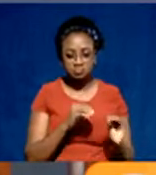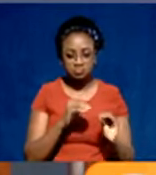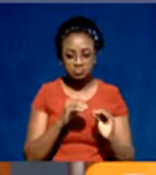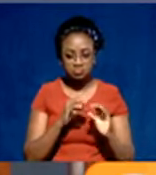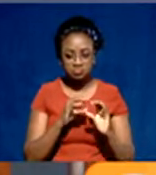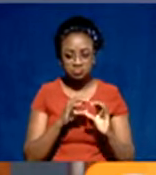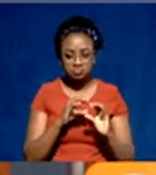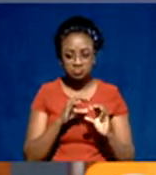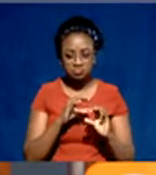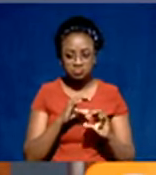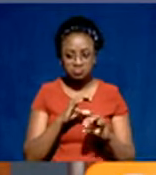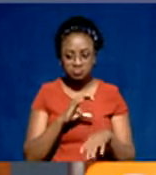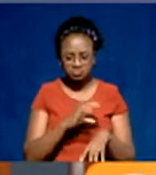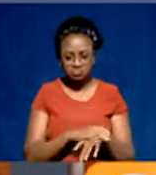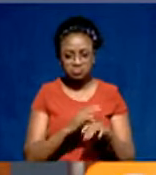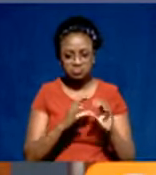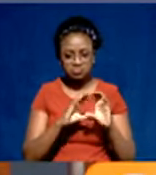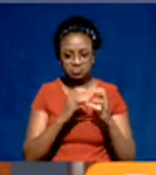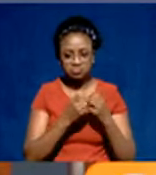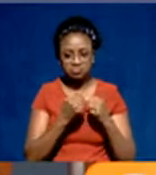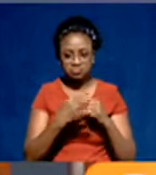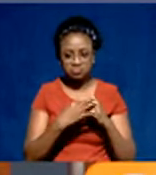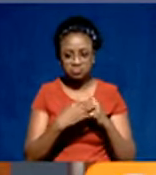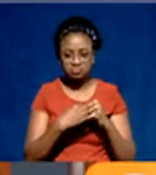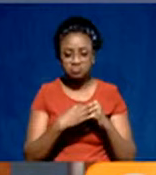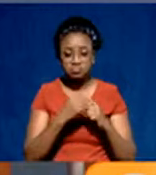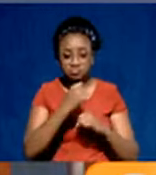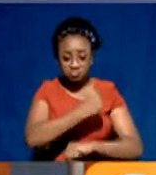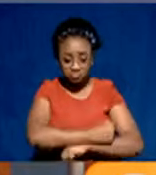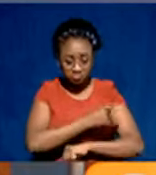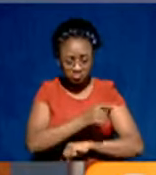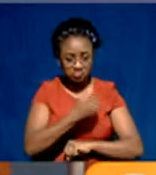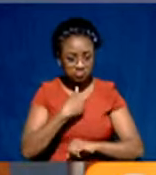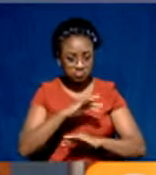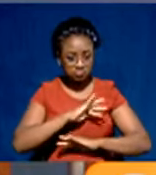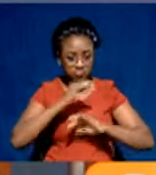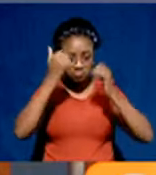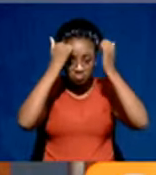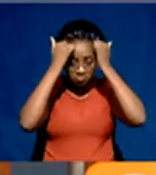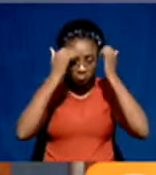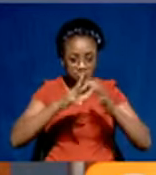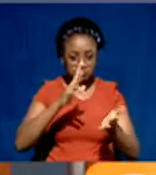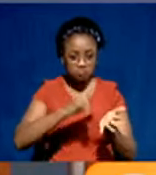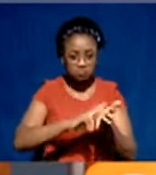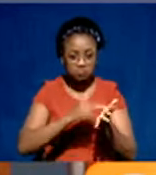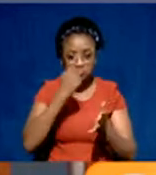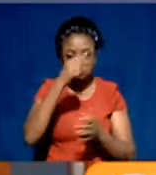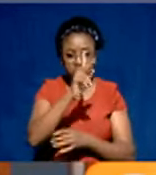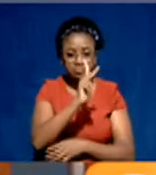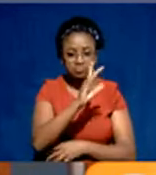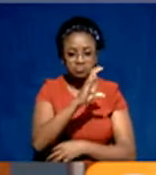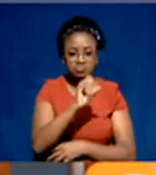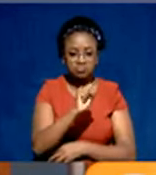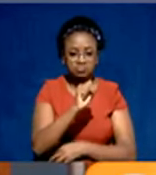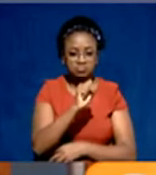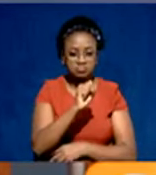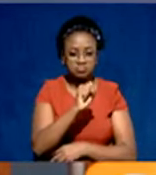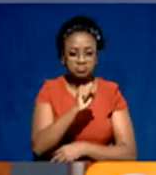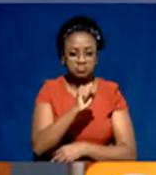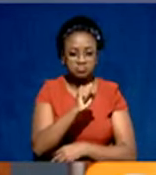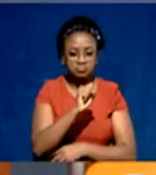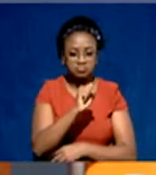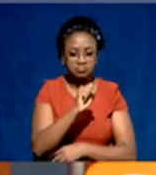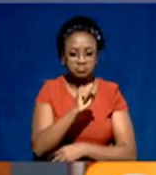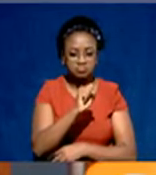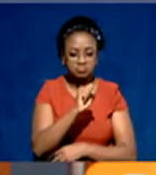school hadn't enough students to register for KCSE. So I registered at Laini Saba.